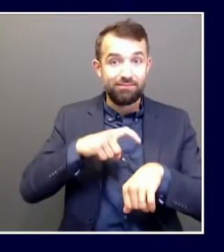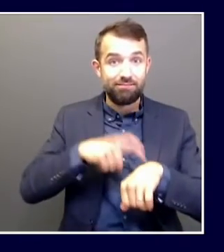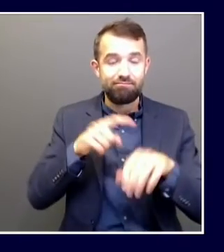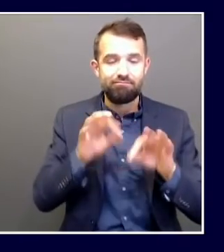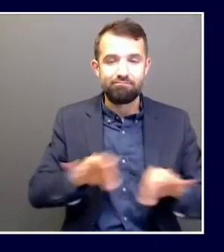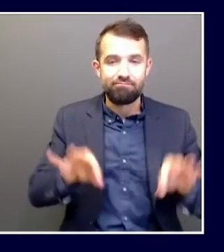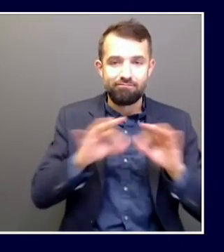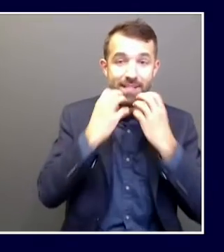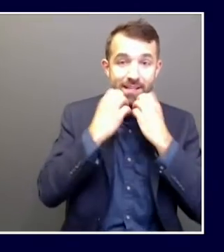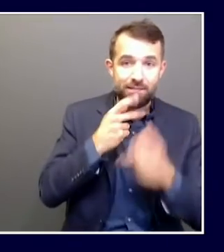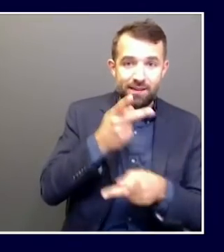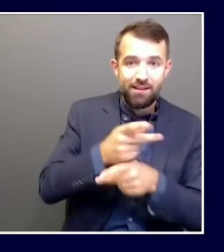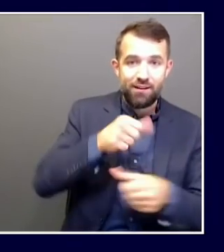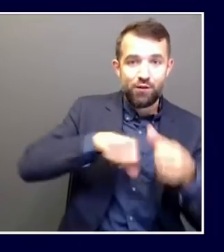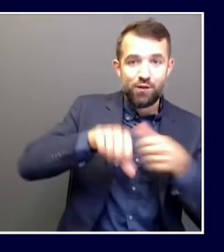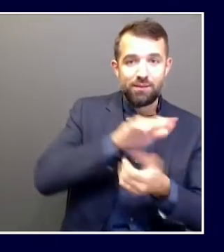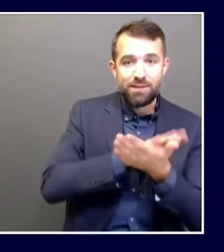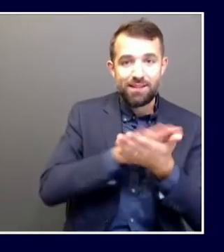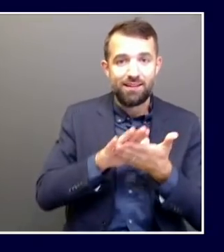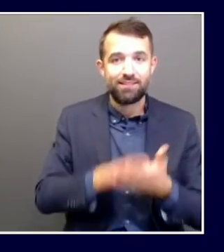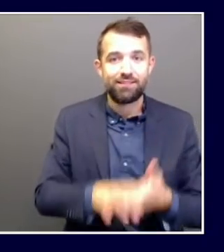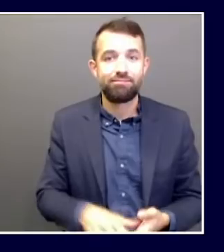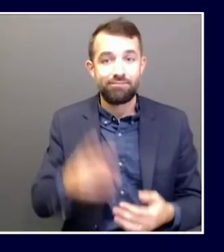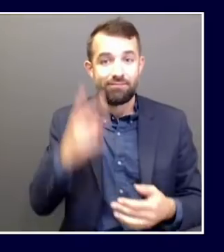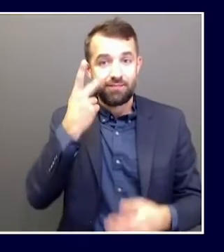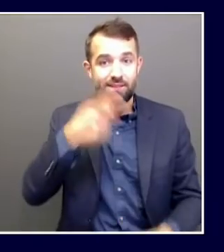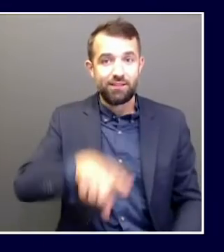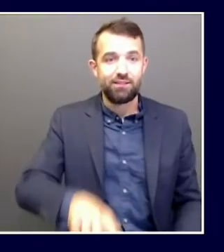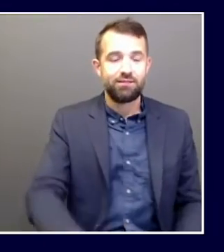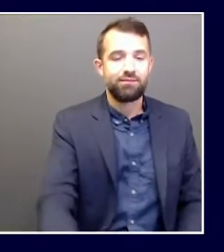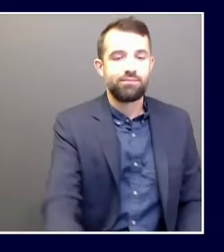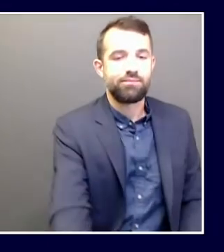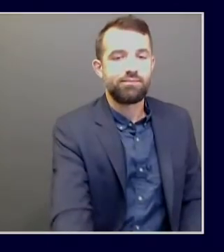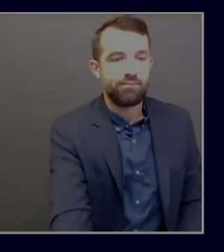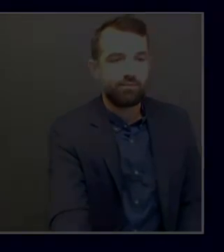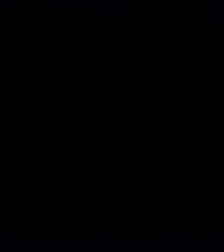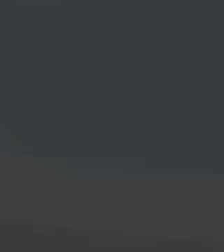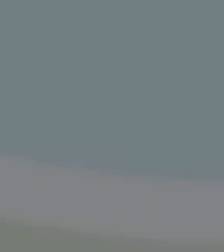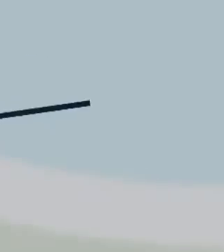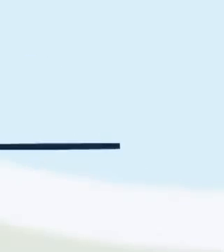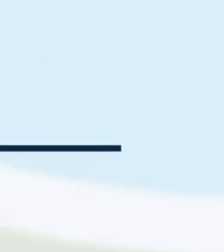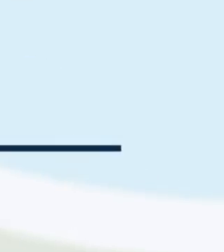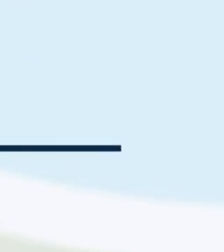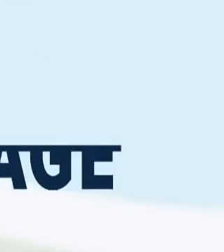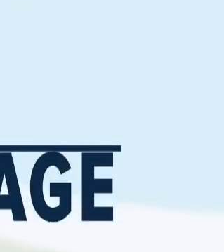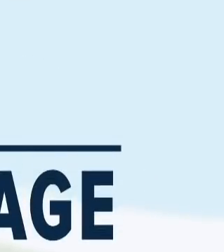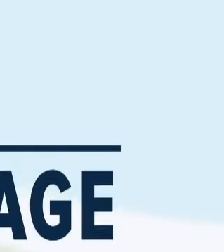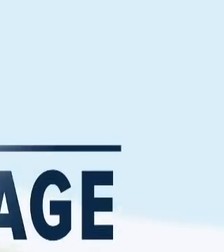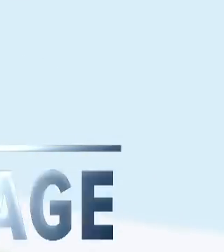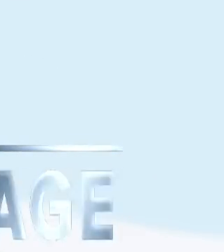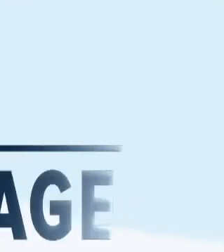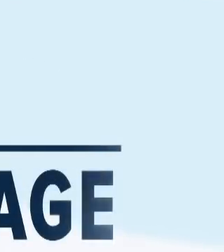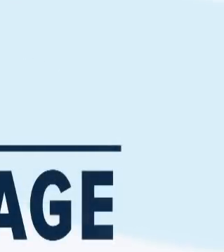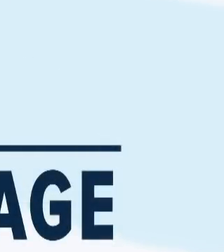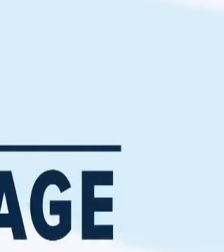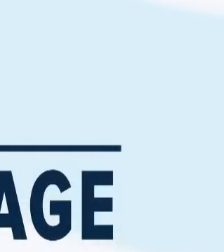kind and take care of one another. We'll see everyone next Wednesday.